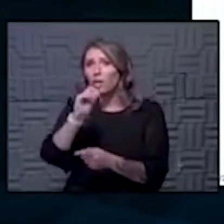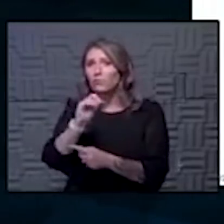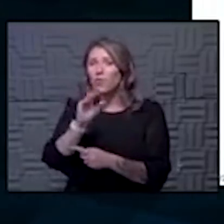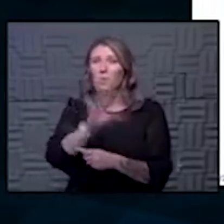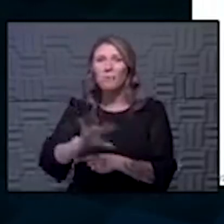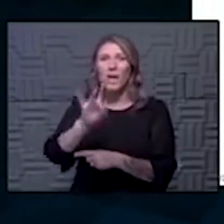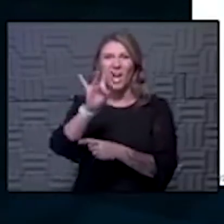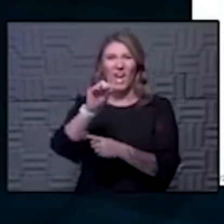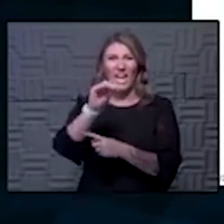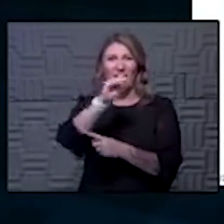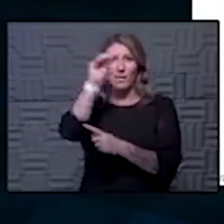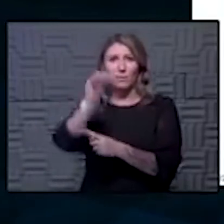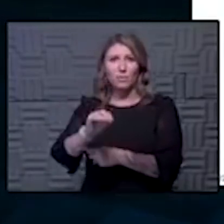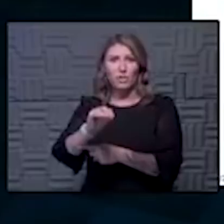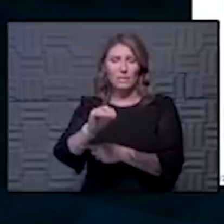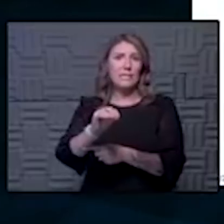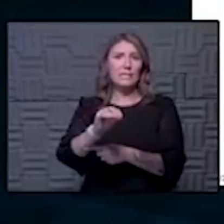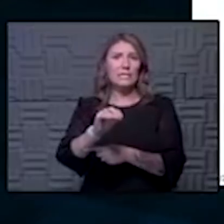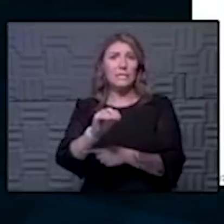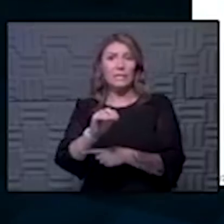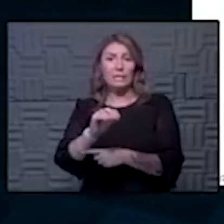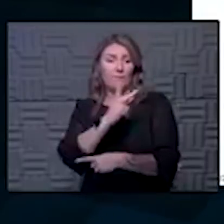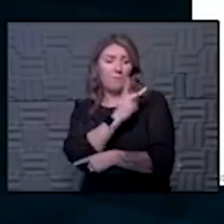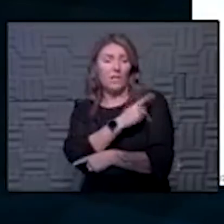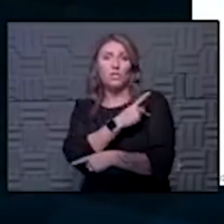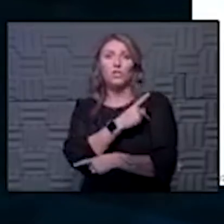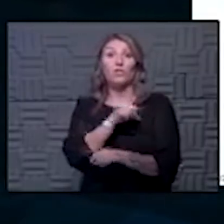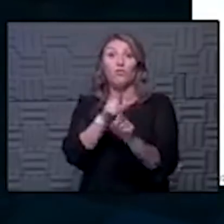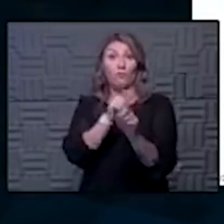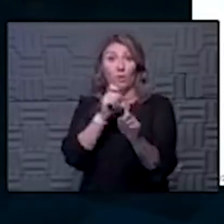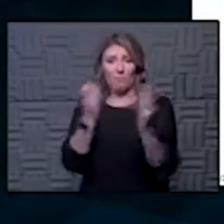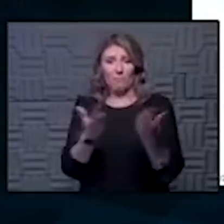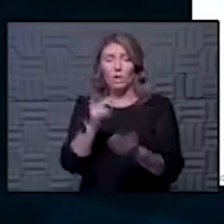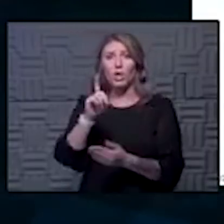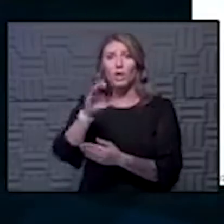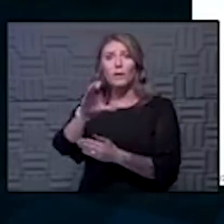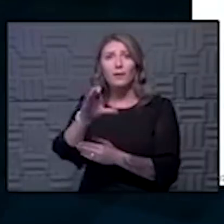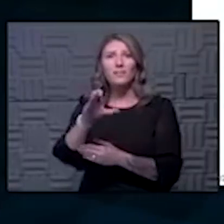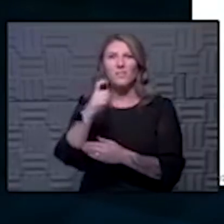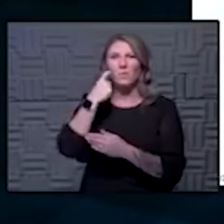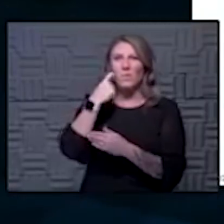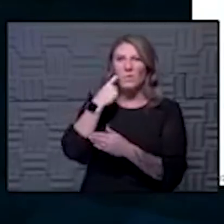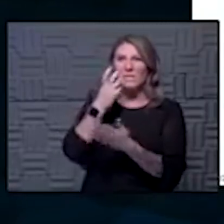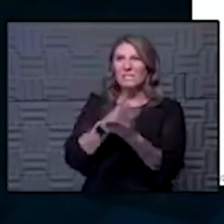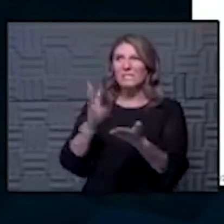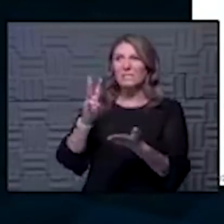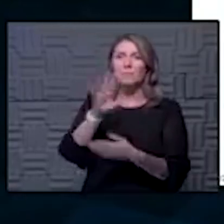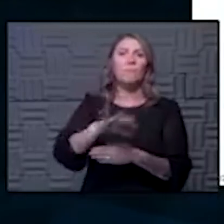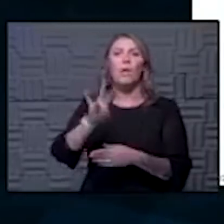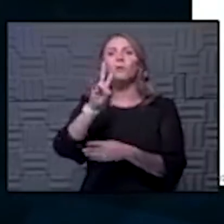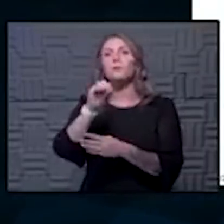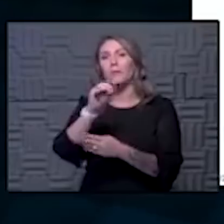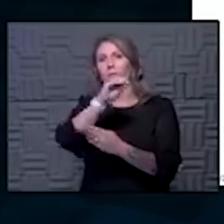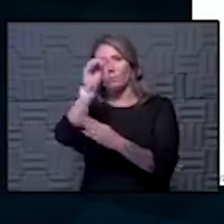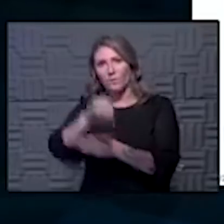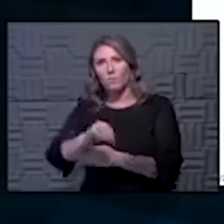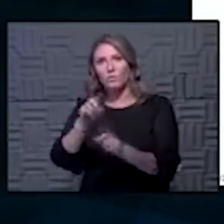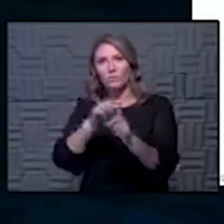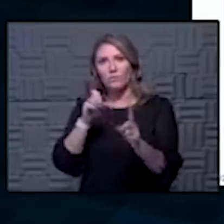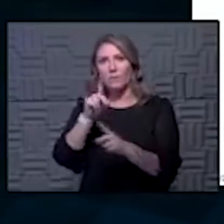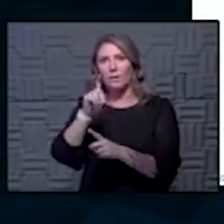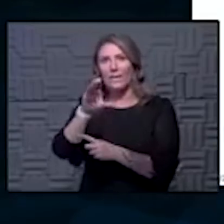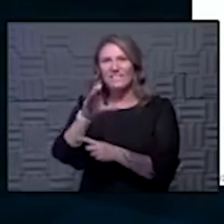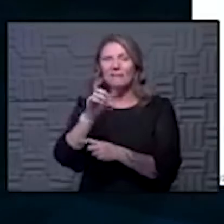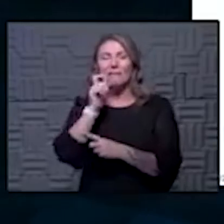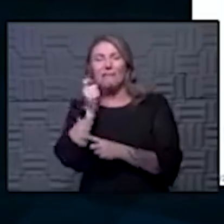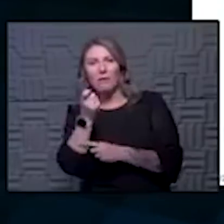about 80% of the patients are from Kansas City. The last 6 weeks, it's right at 70%. So a little shift, and